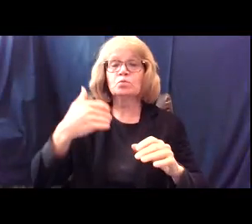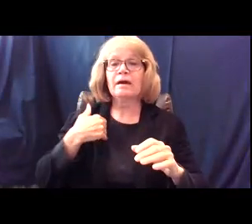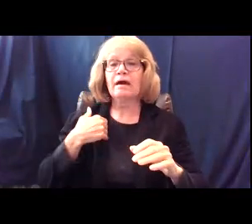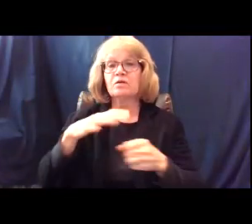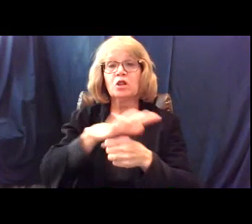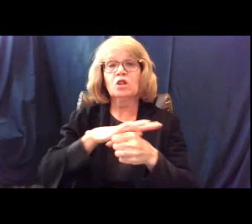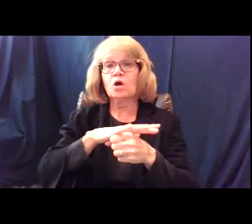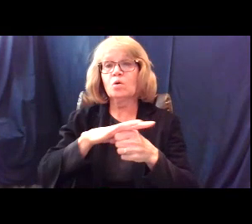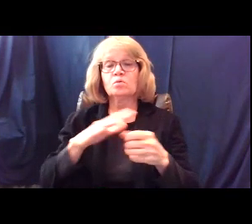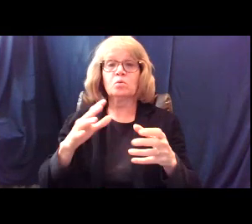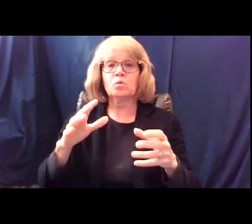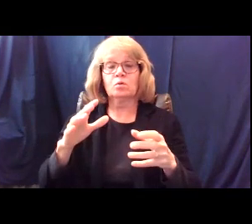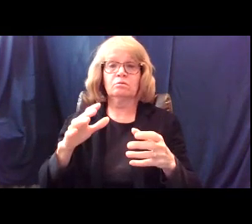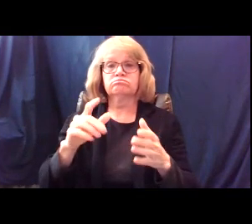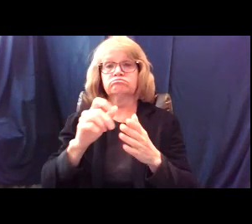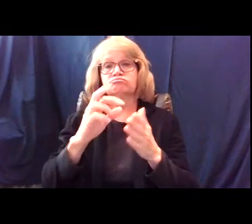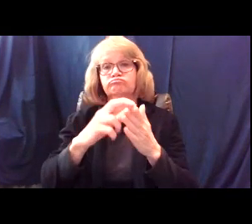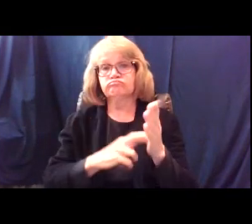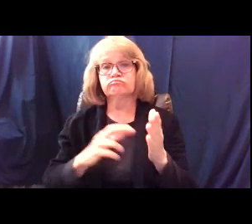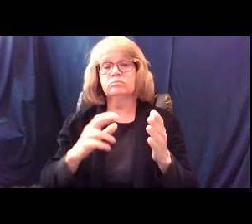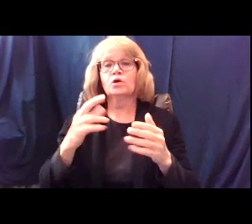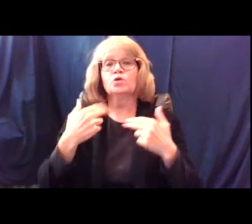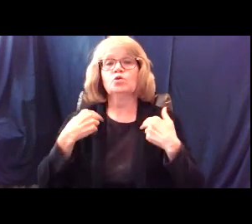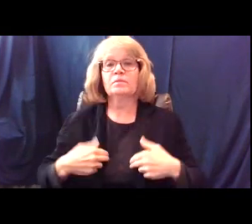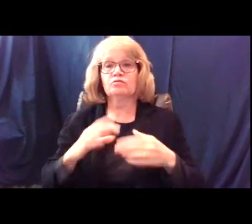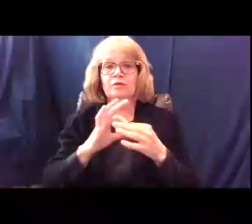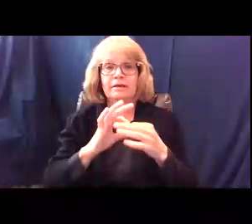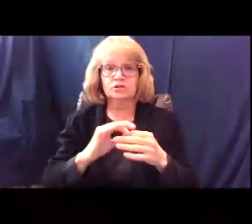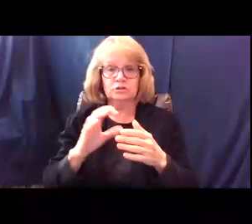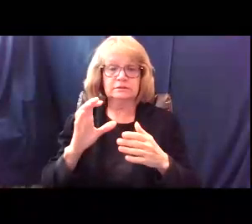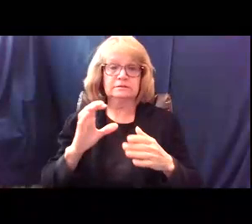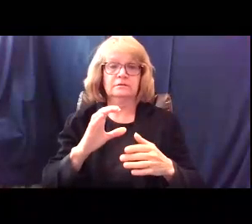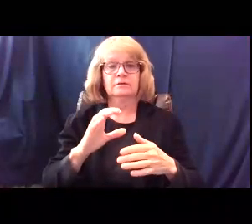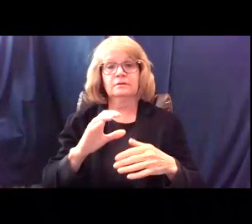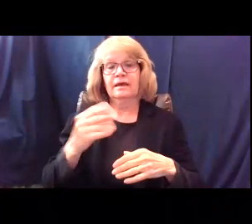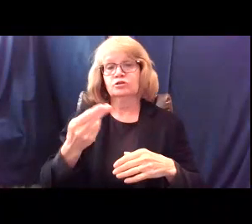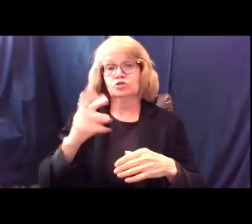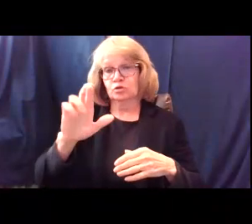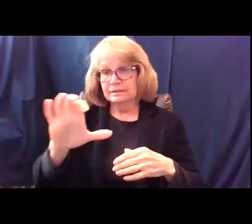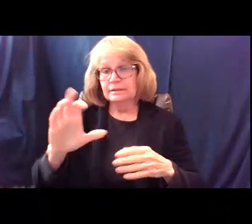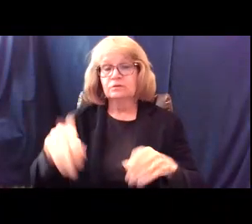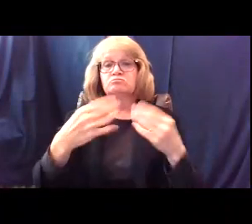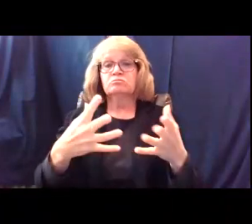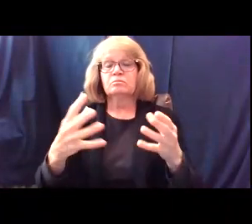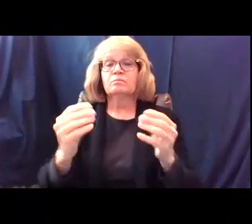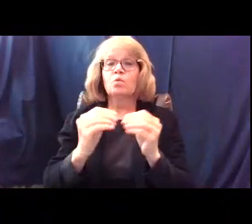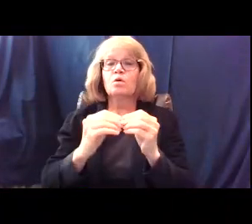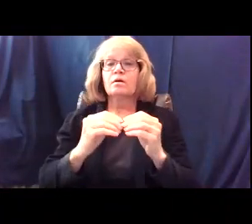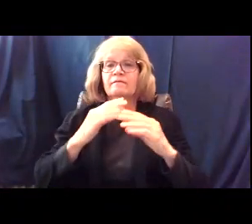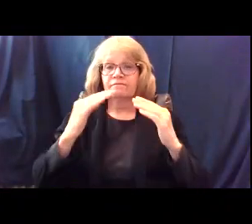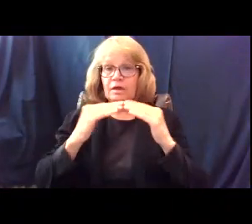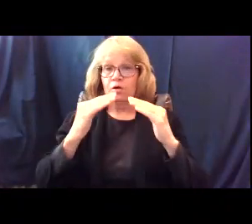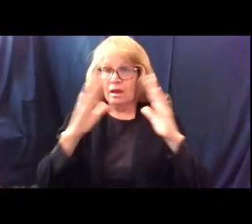ordinance in your area, a local human relations commission that provides additional fair housing